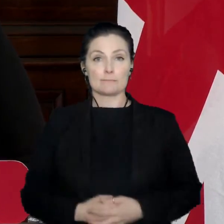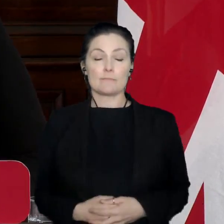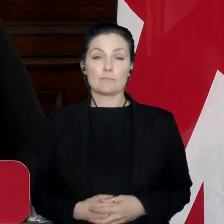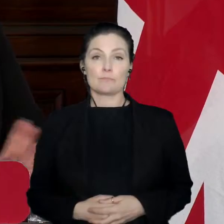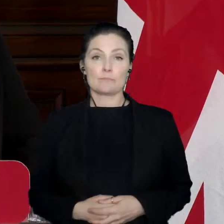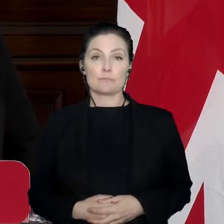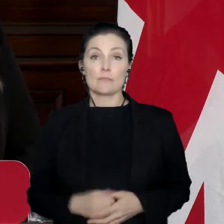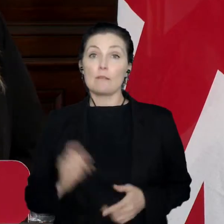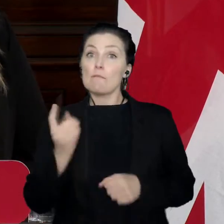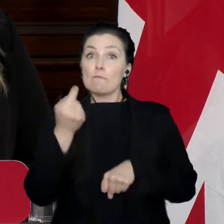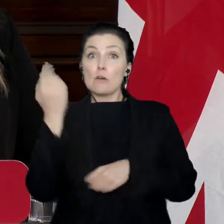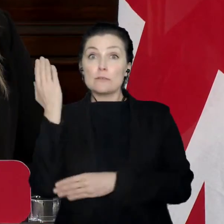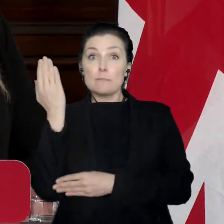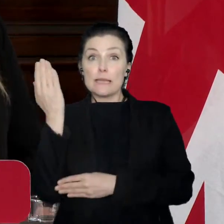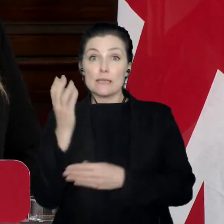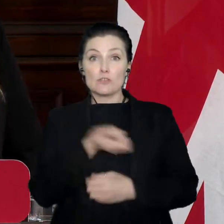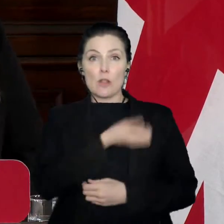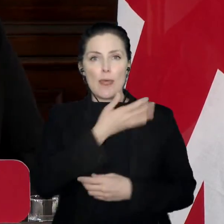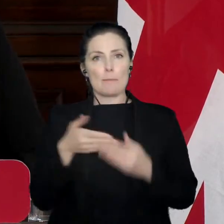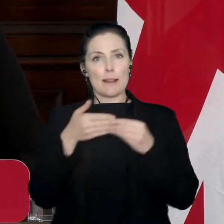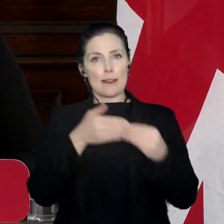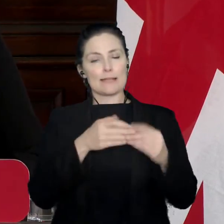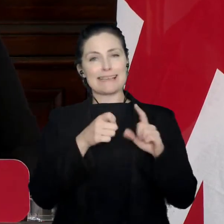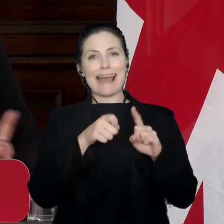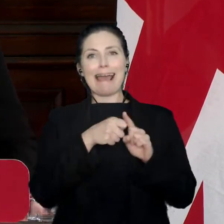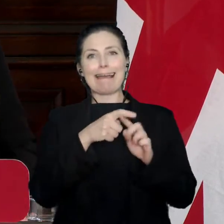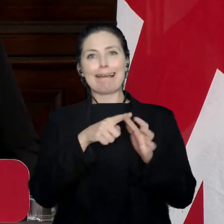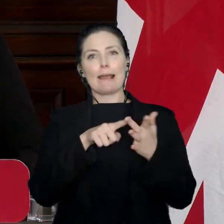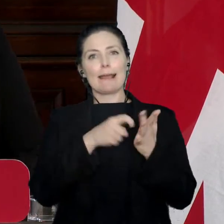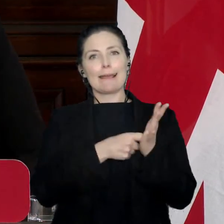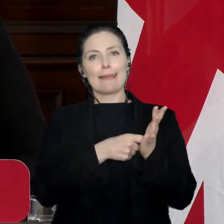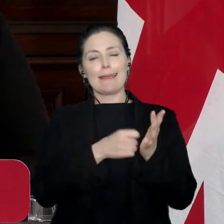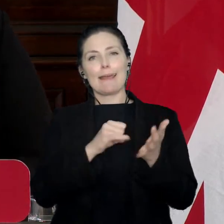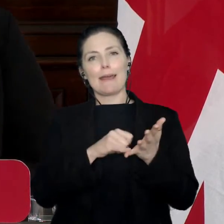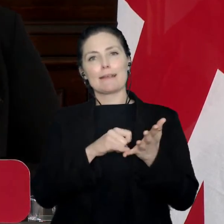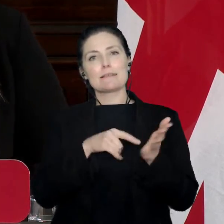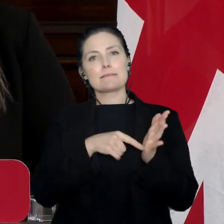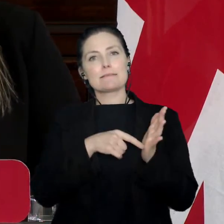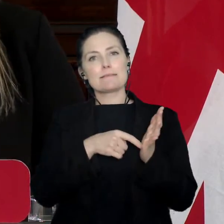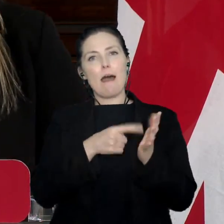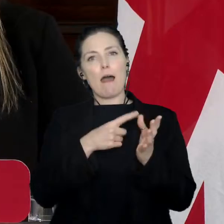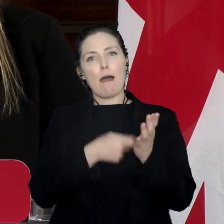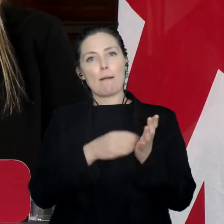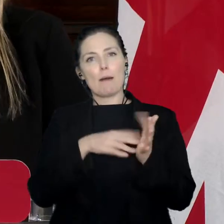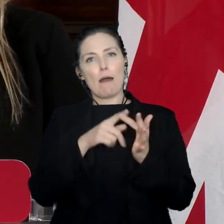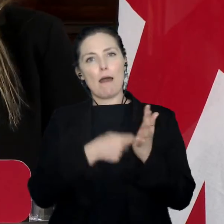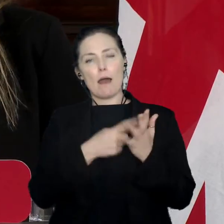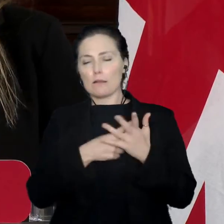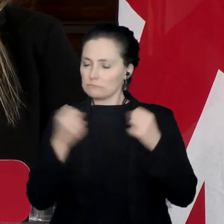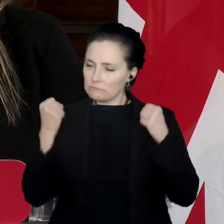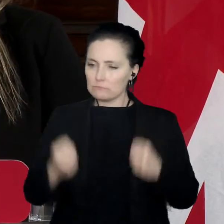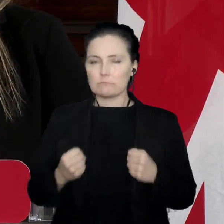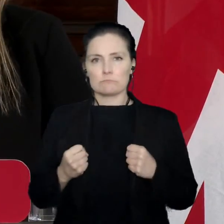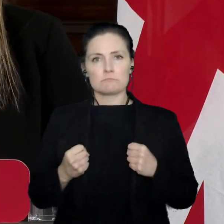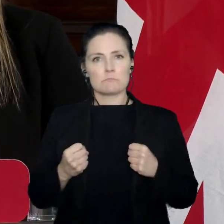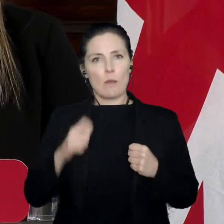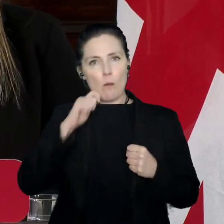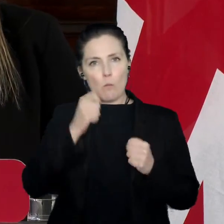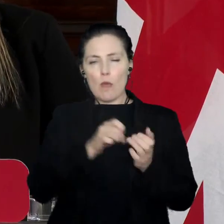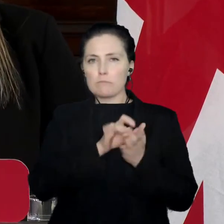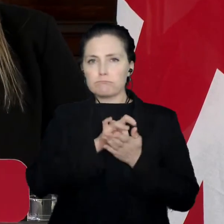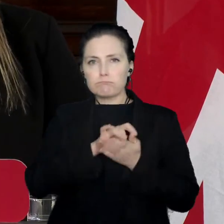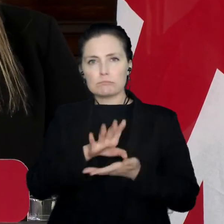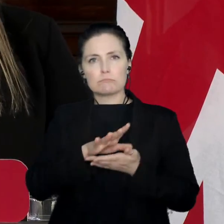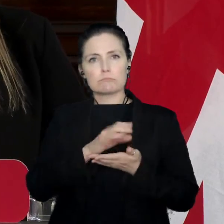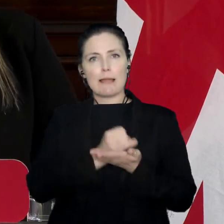leader, Keir Starmer made it clear that he was determined to do this. He described how anti-Semitism